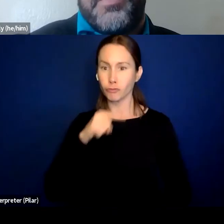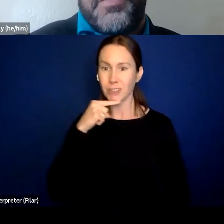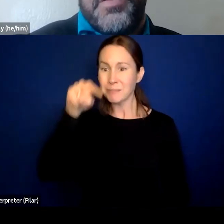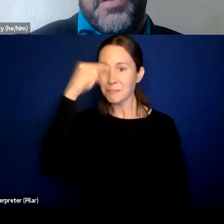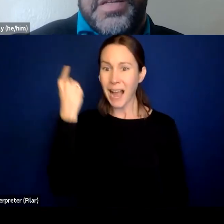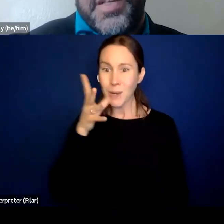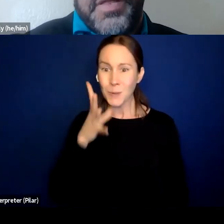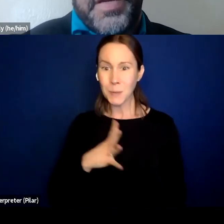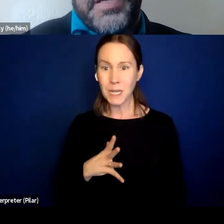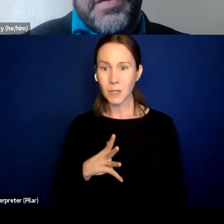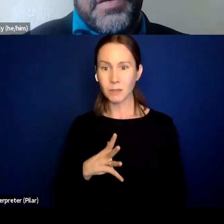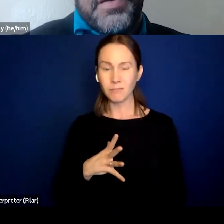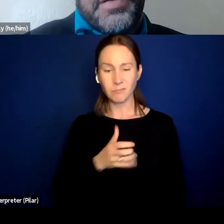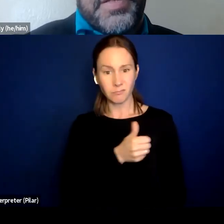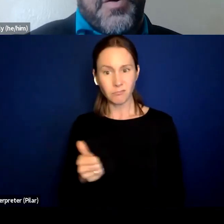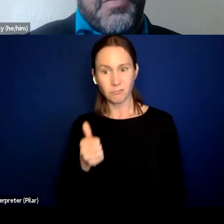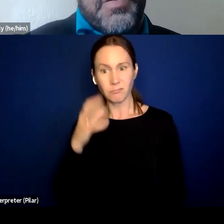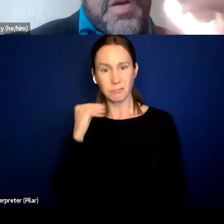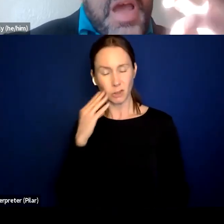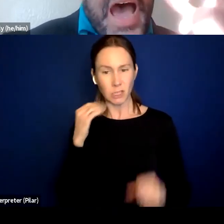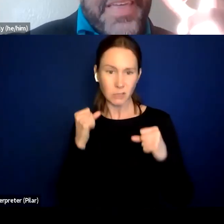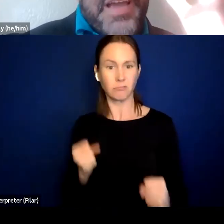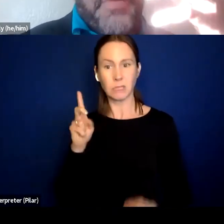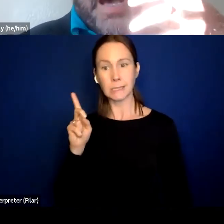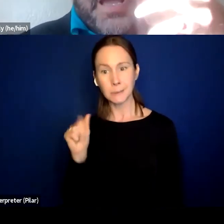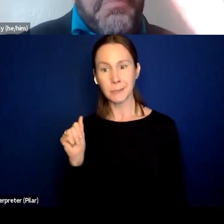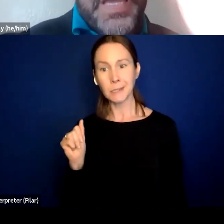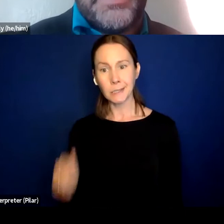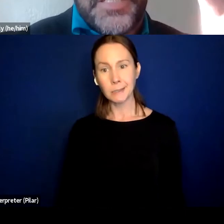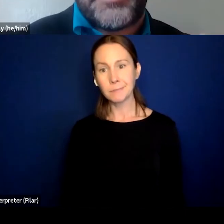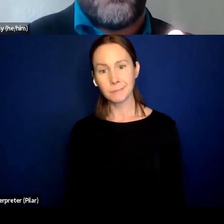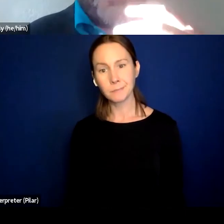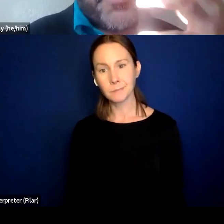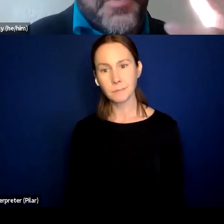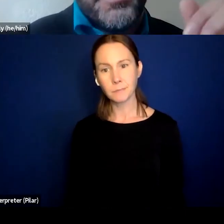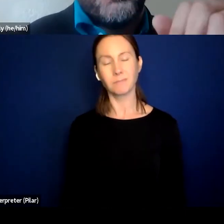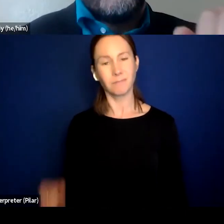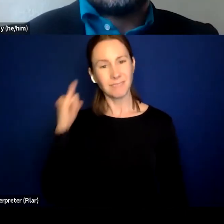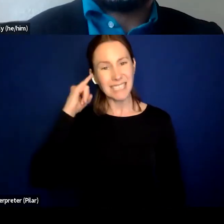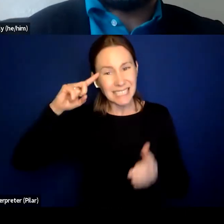deal with disability. So I think by being intentional and